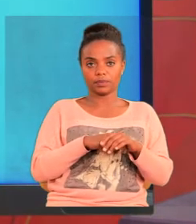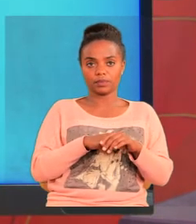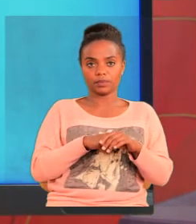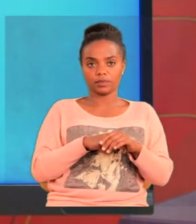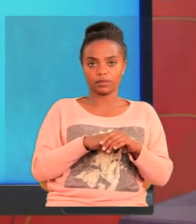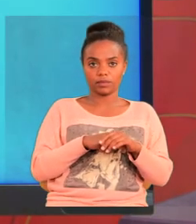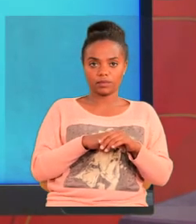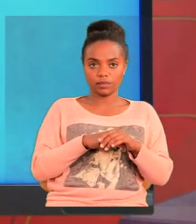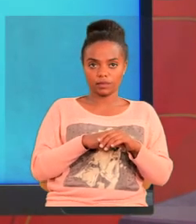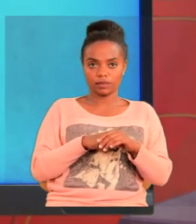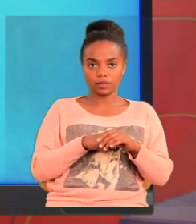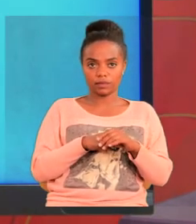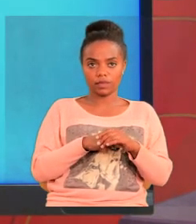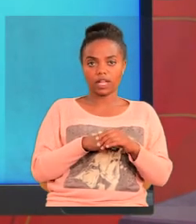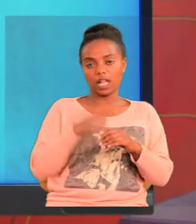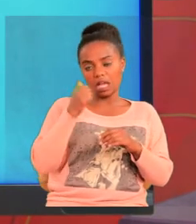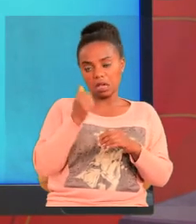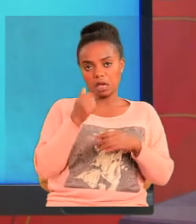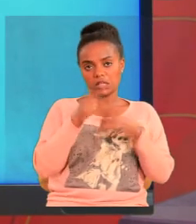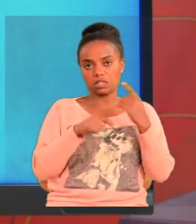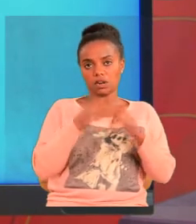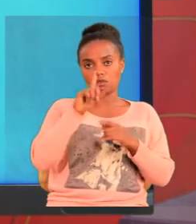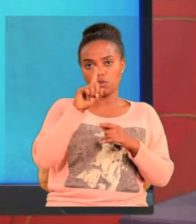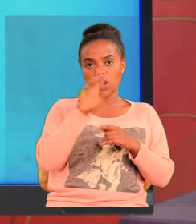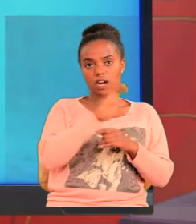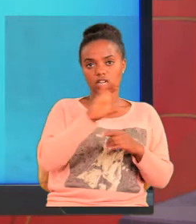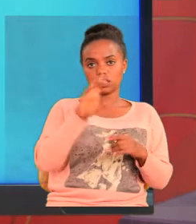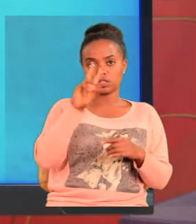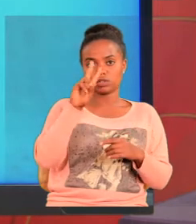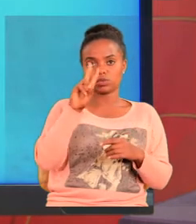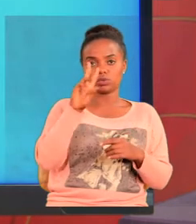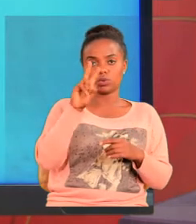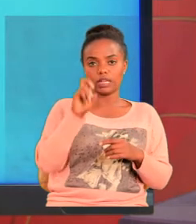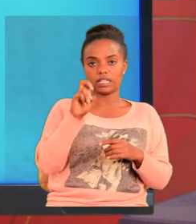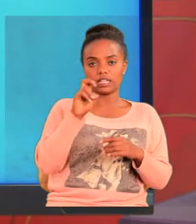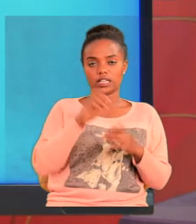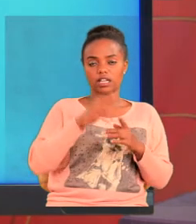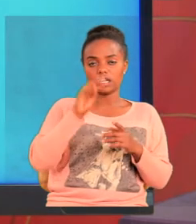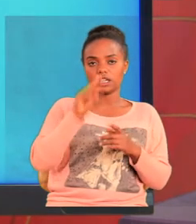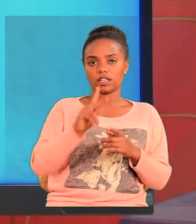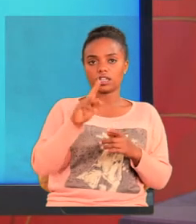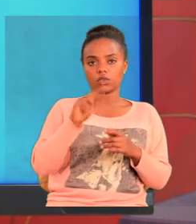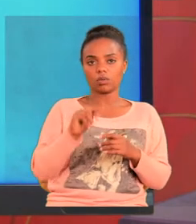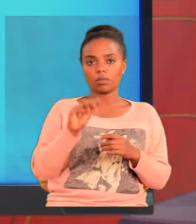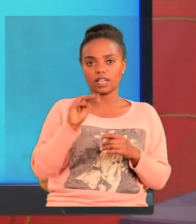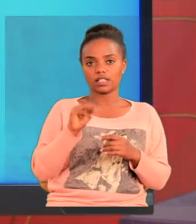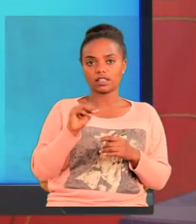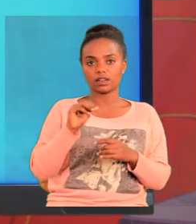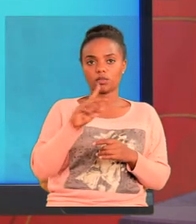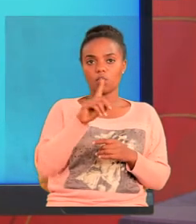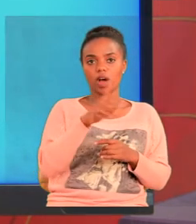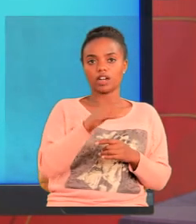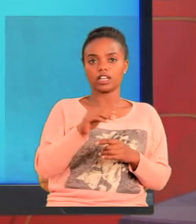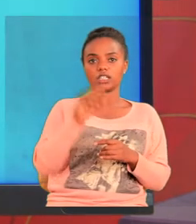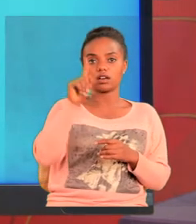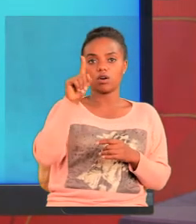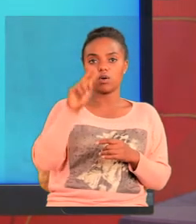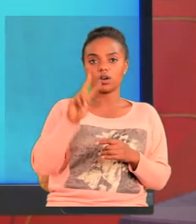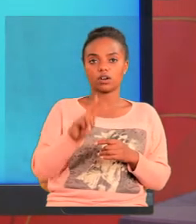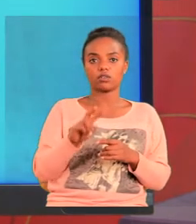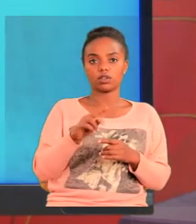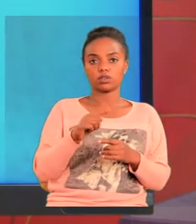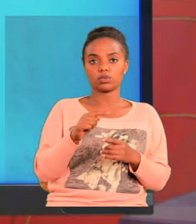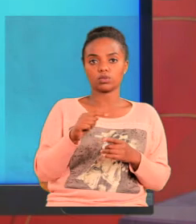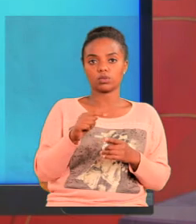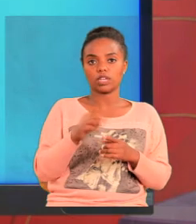In 1.5 hour, A travels 120 kilometers, and in 1.5 hour, B travels distance of this